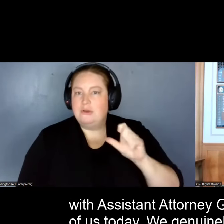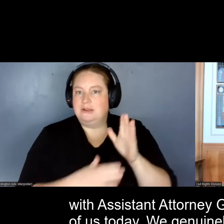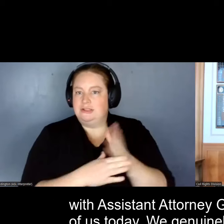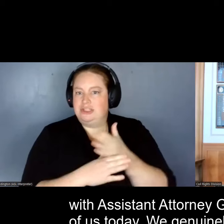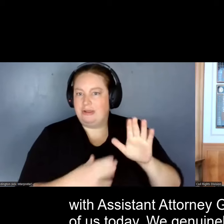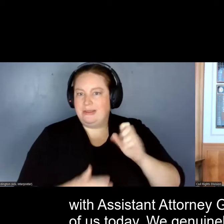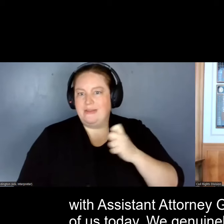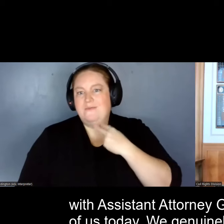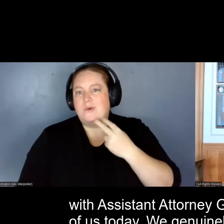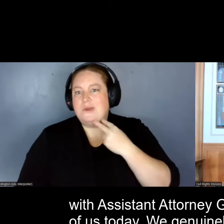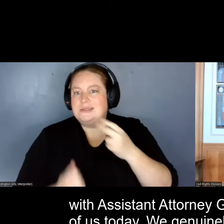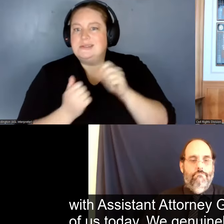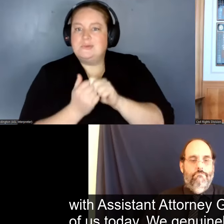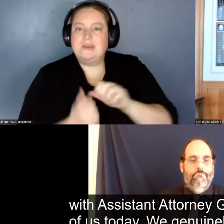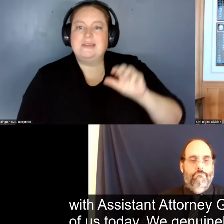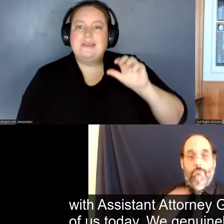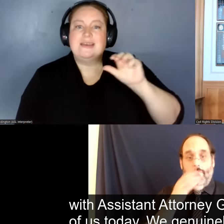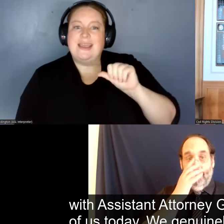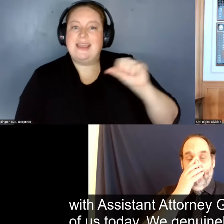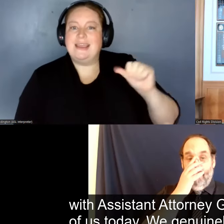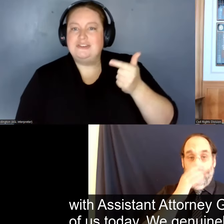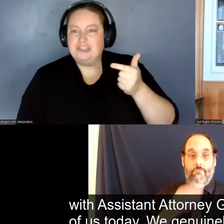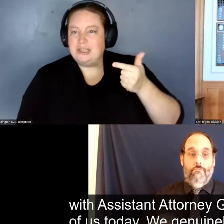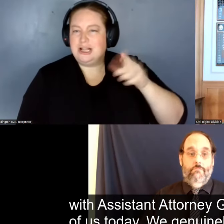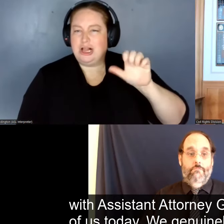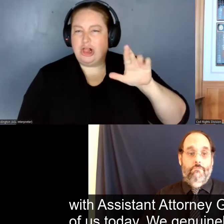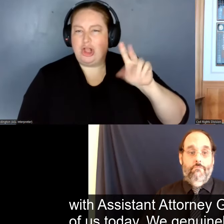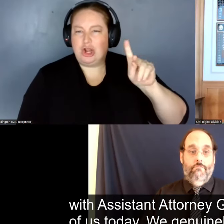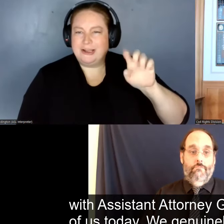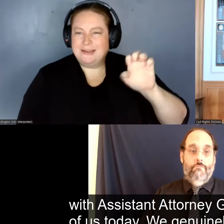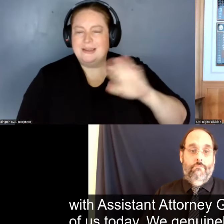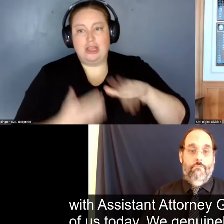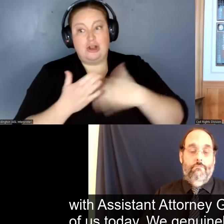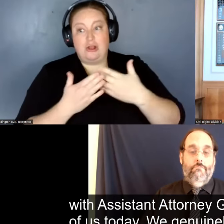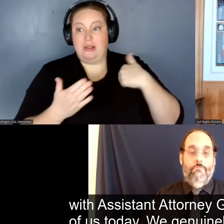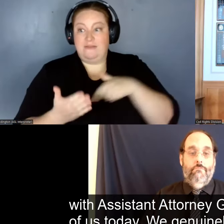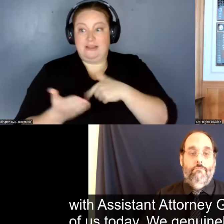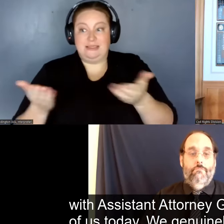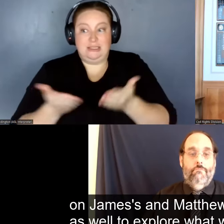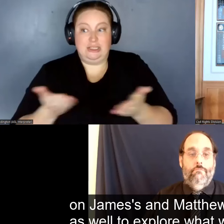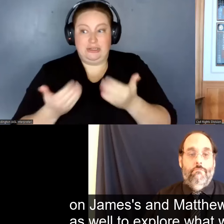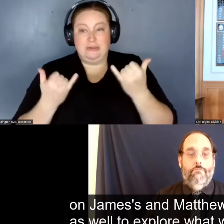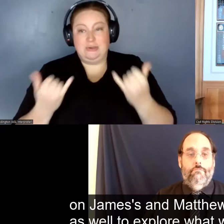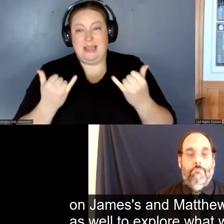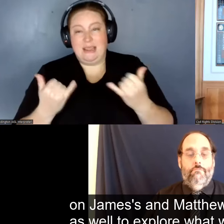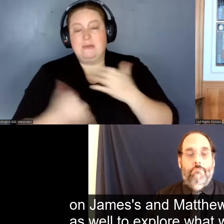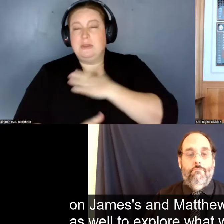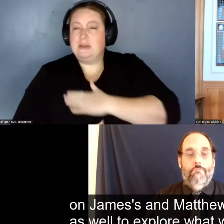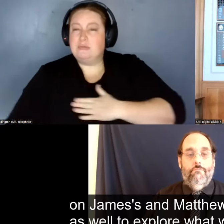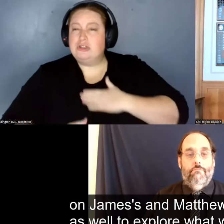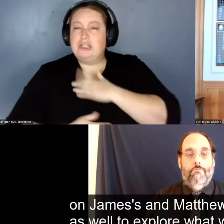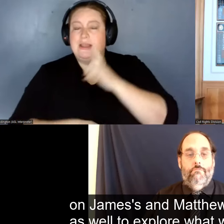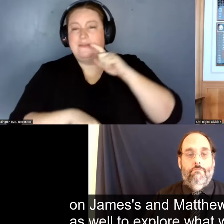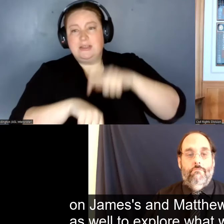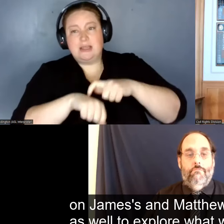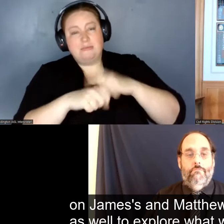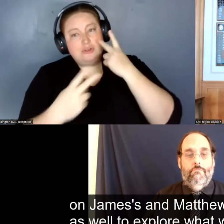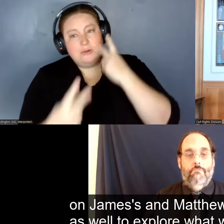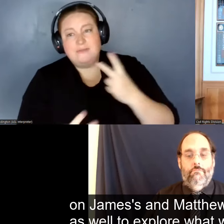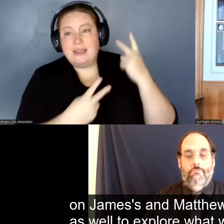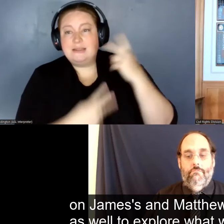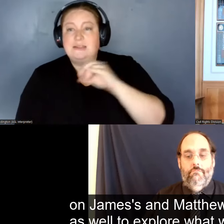General Clark and all of us today. We genuinely appreciate having this space to reflect on James's and